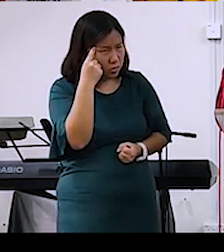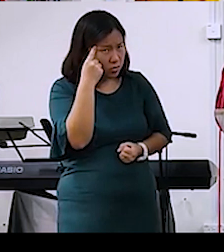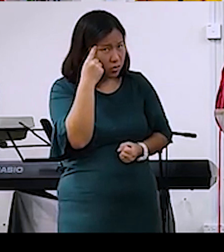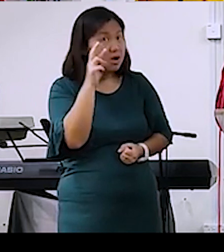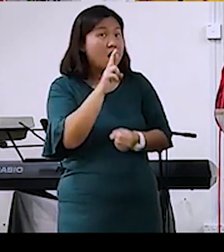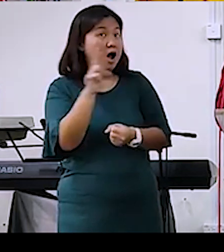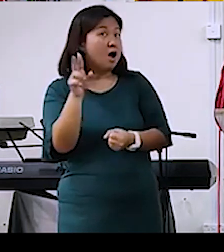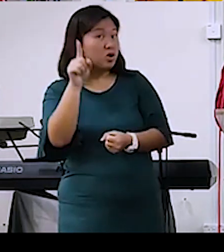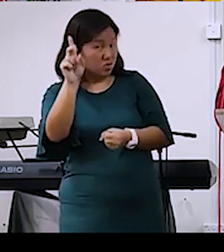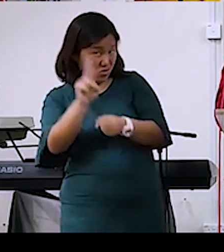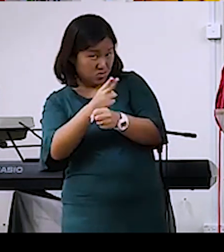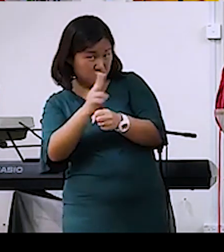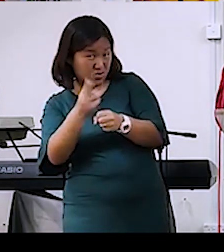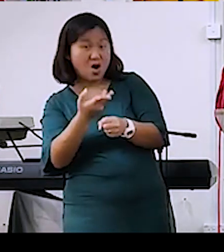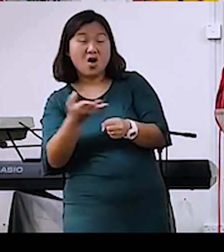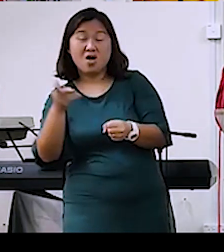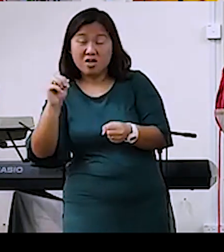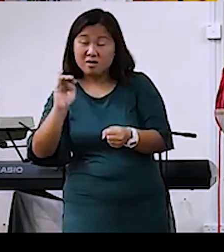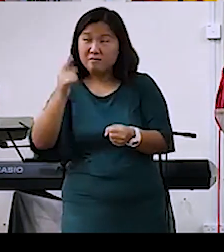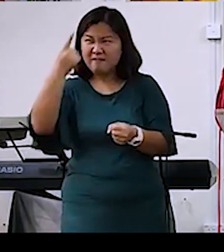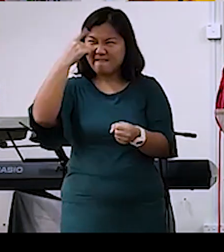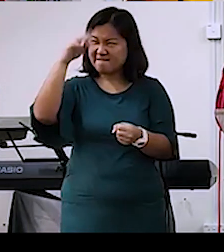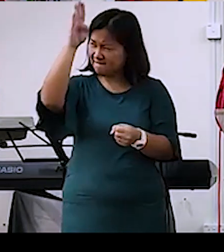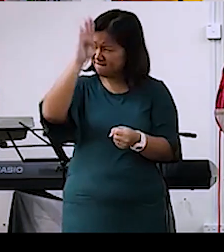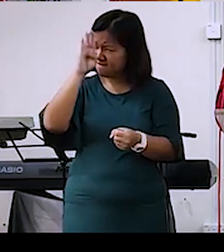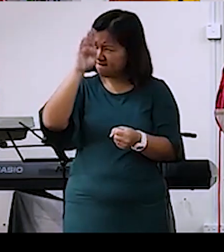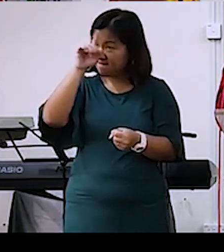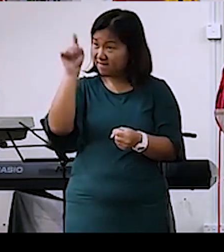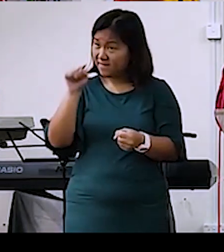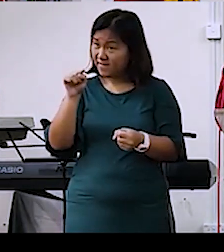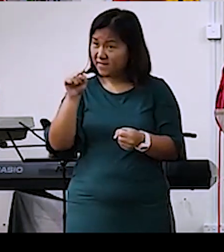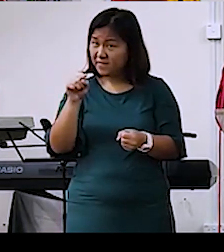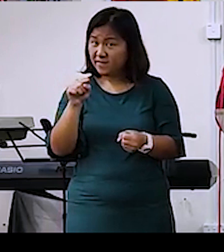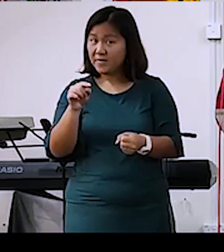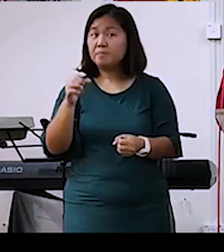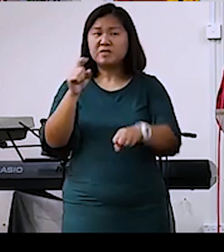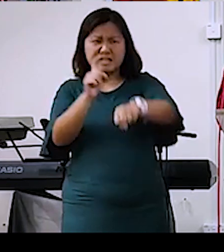you using them for God? If not, it's time to consider.